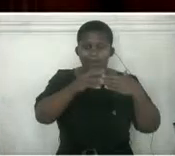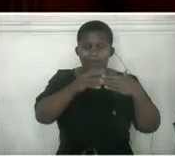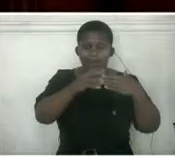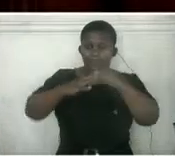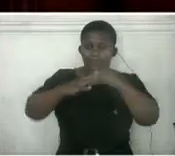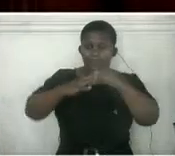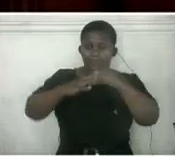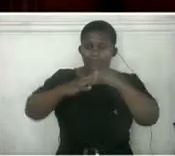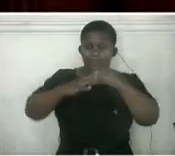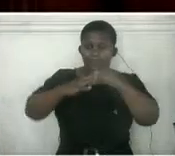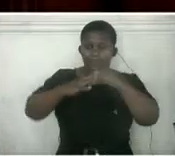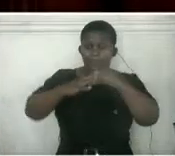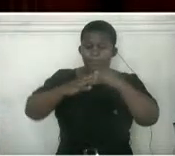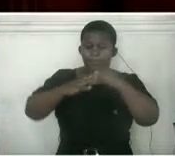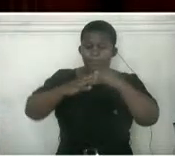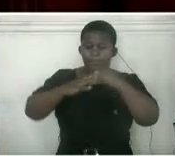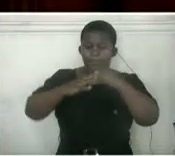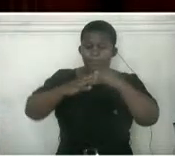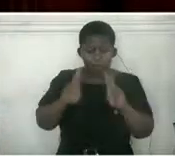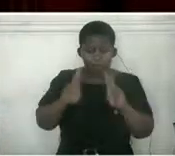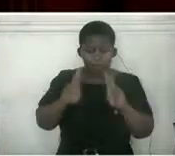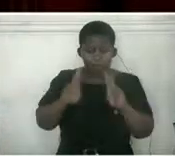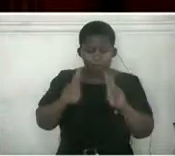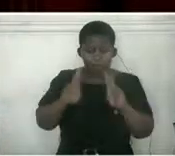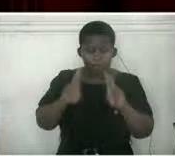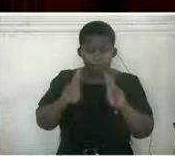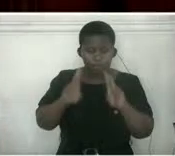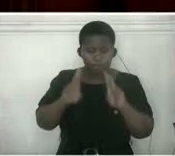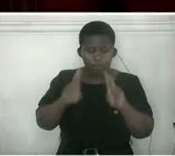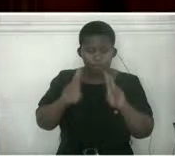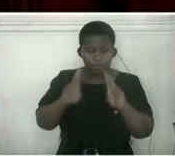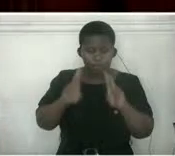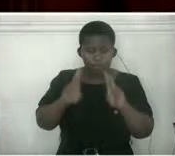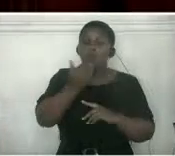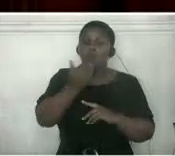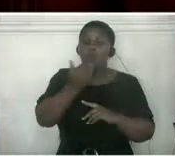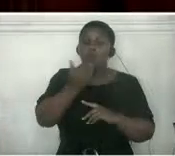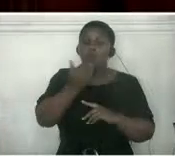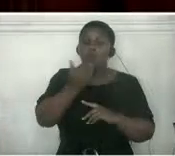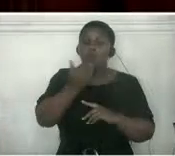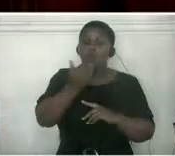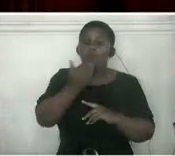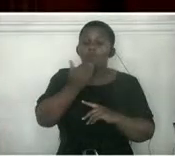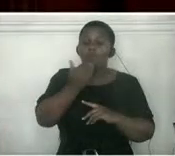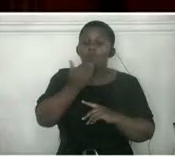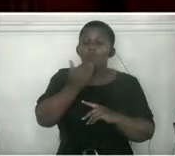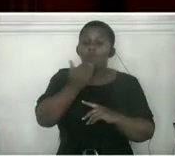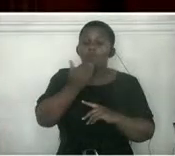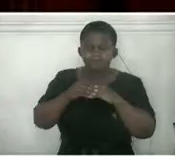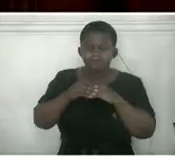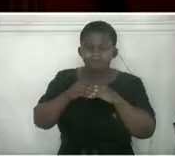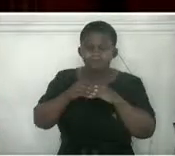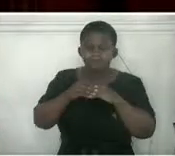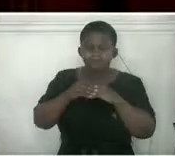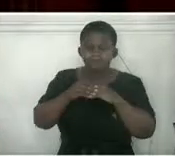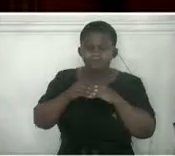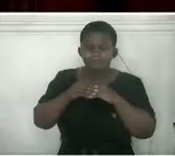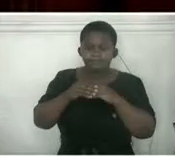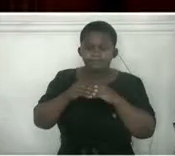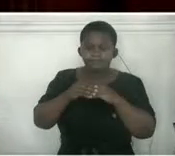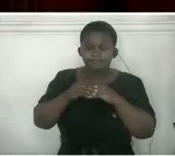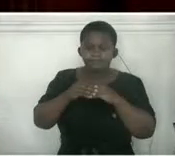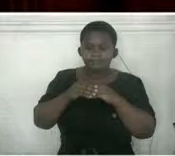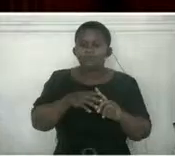and hope is vested in our King, His Majesty uBhejane Phumesiqiwini. His Majesty